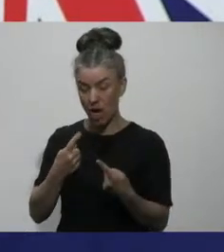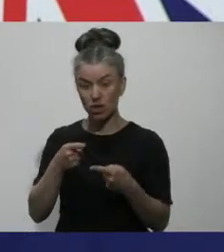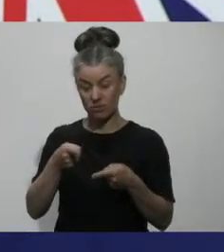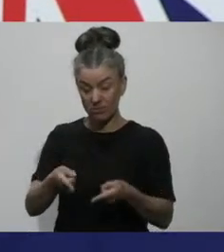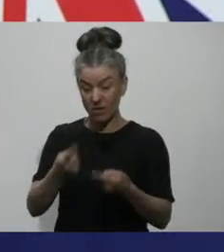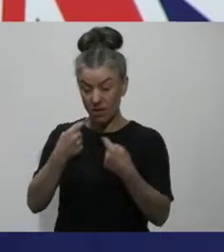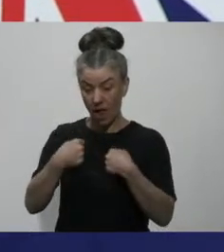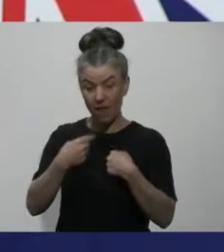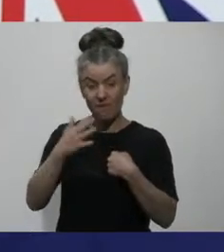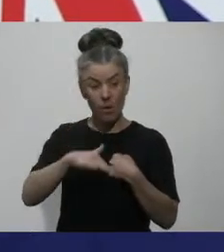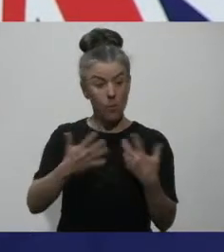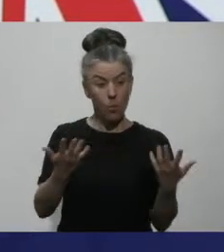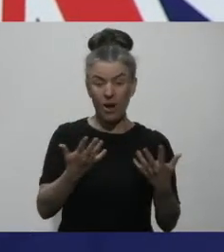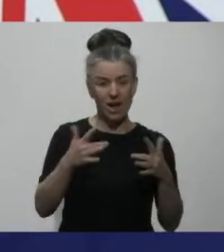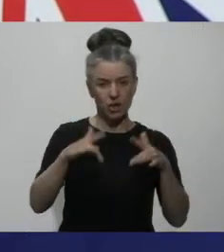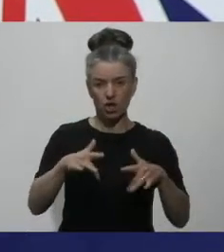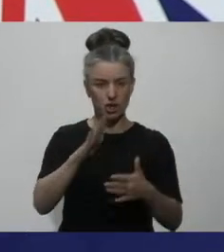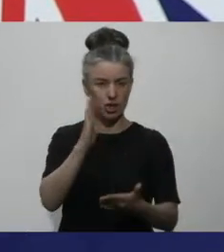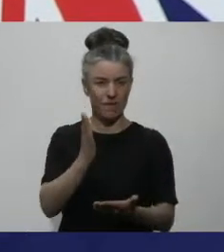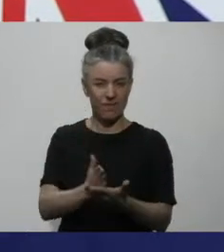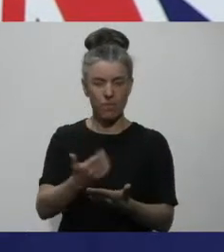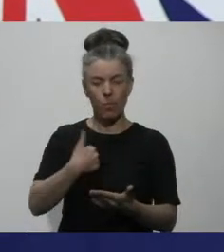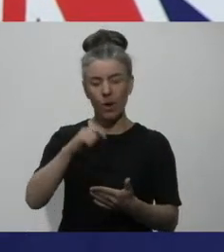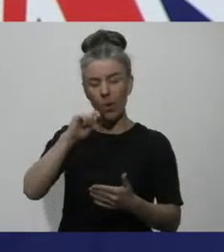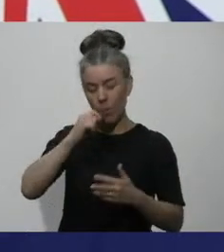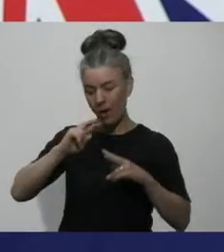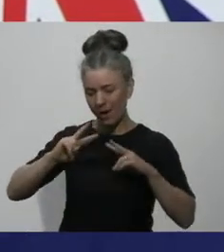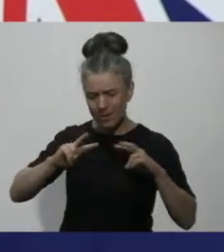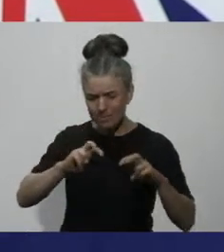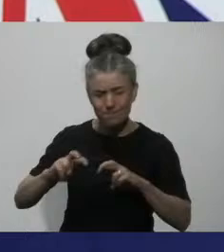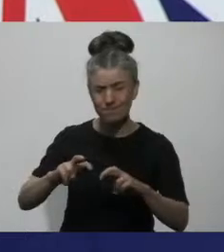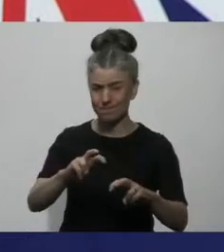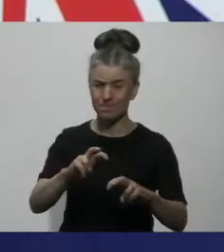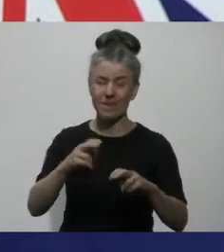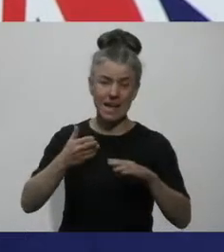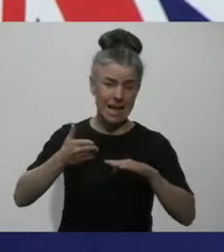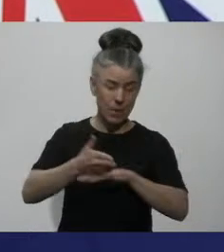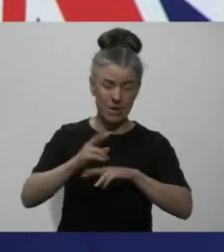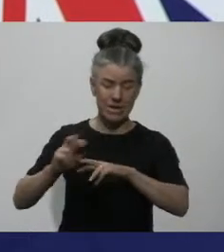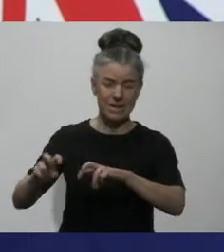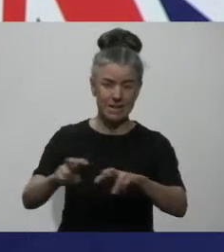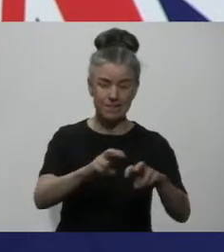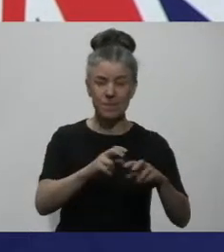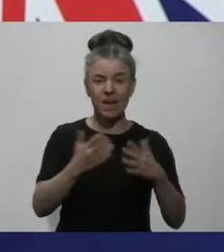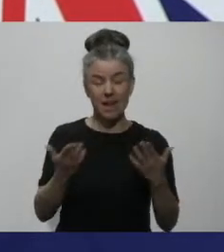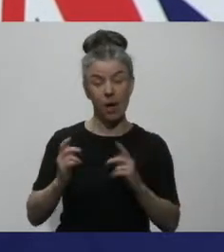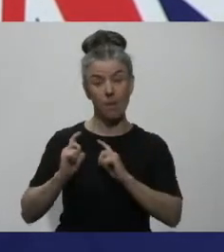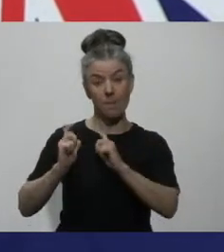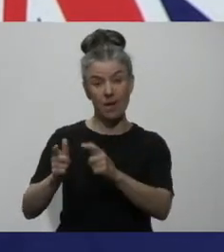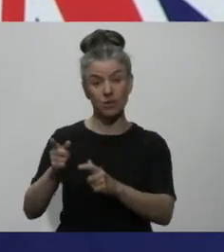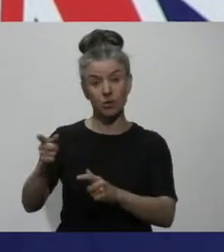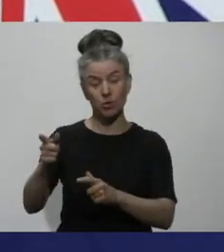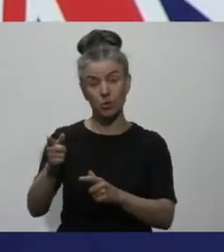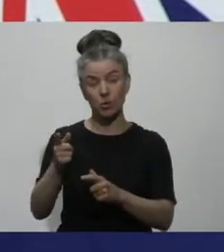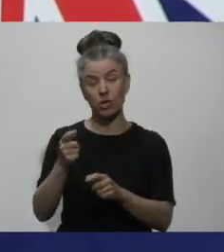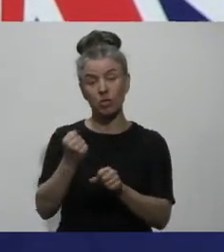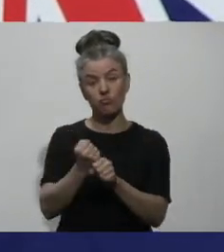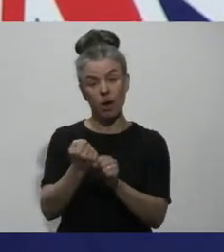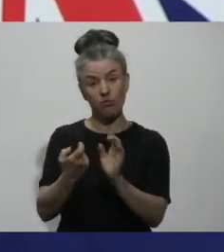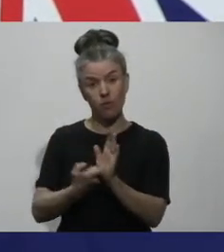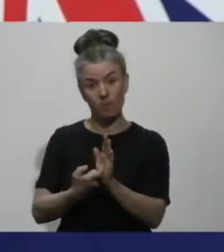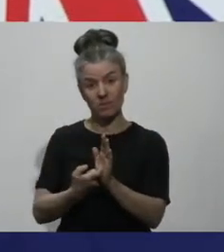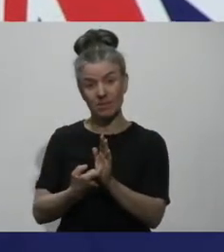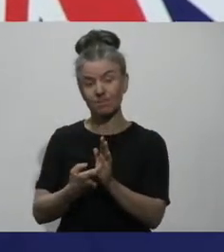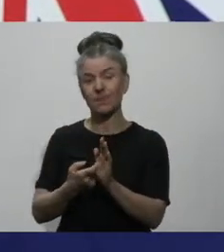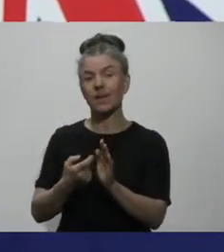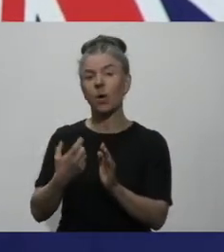continue looking very, very hard, despite the lack of a current link. I'll be asking the Minister of Finance, Grant Robertson, to take the podium, and we